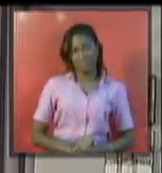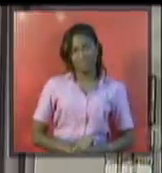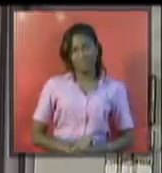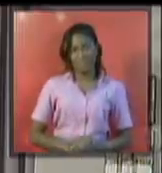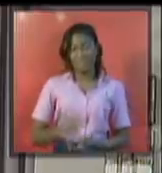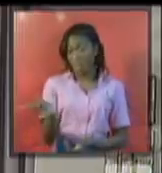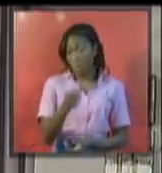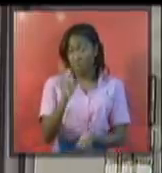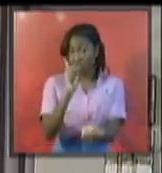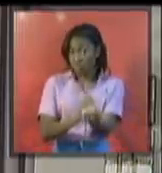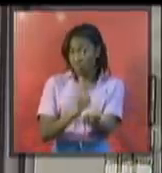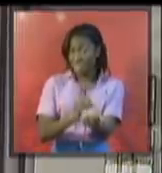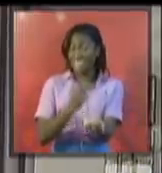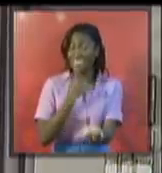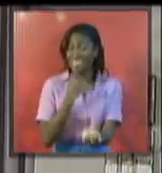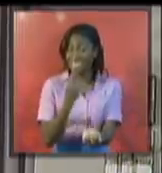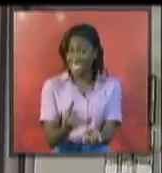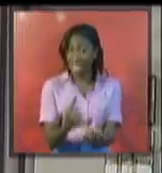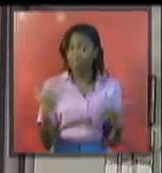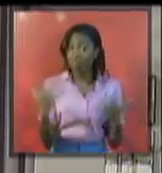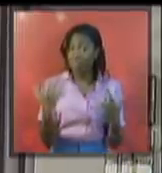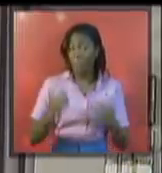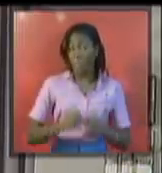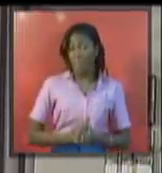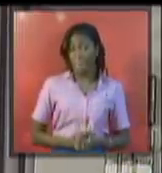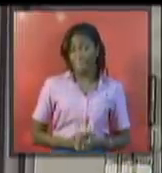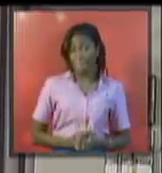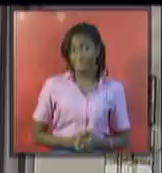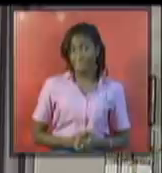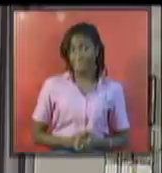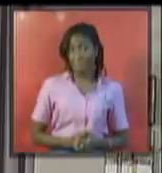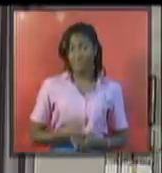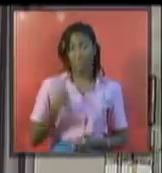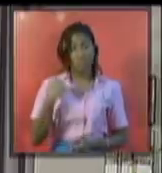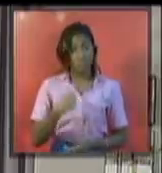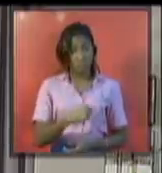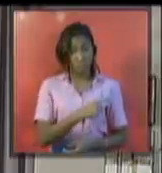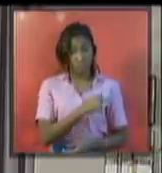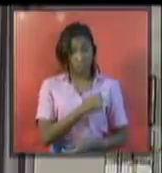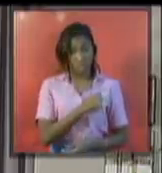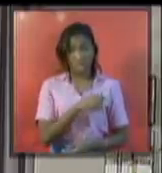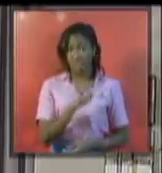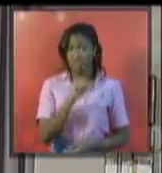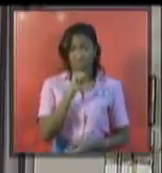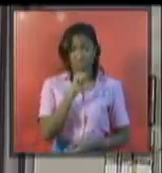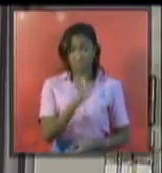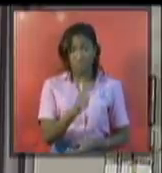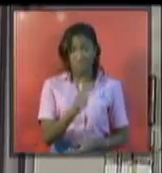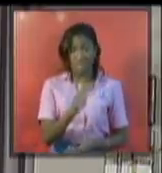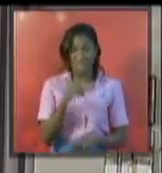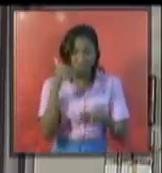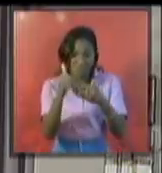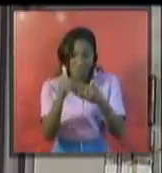the math of the virus is that we are not yet in the middle. We are still in